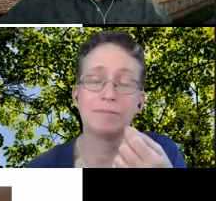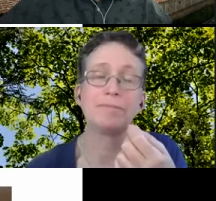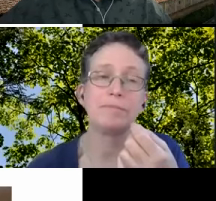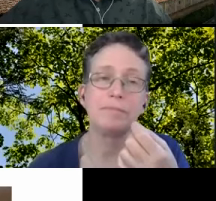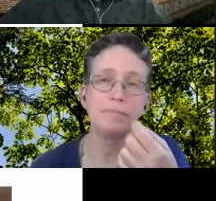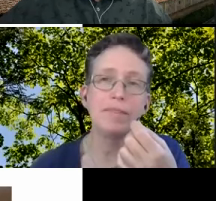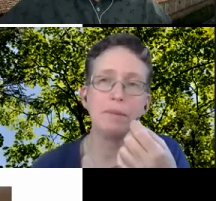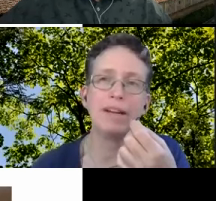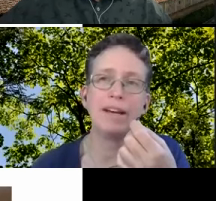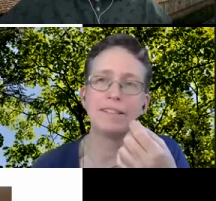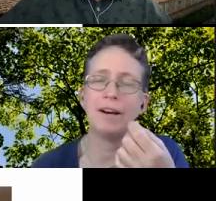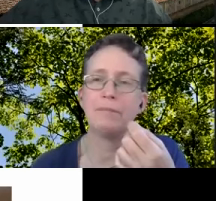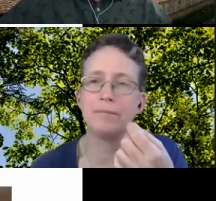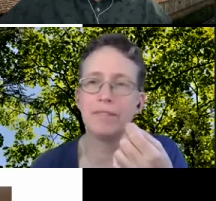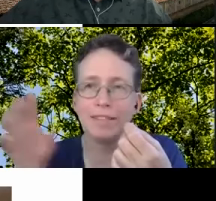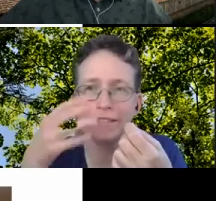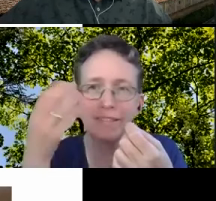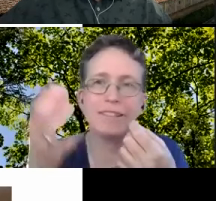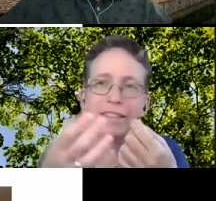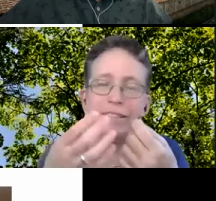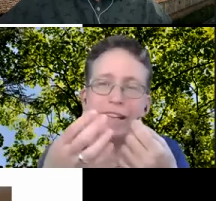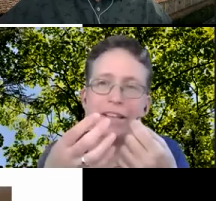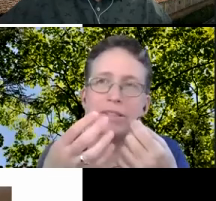waste, but